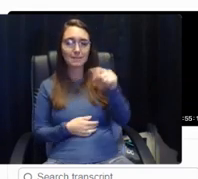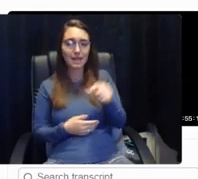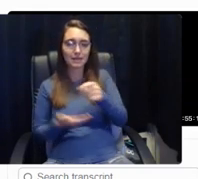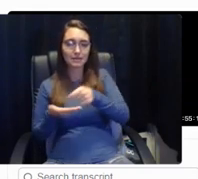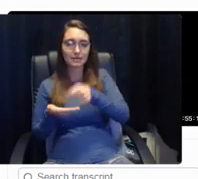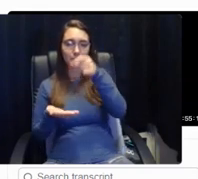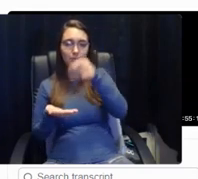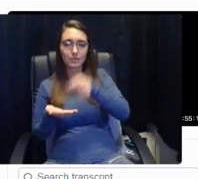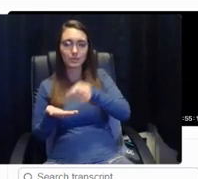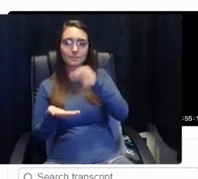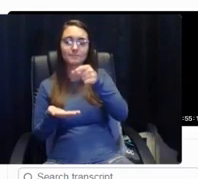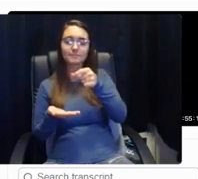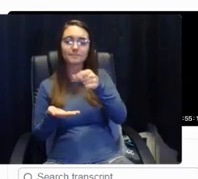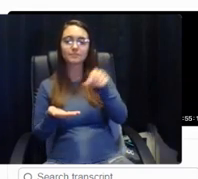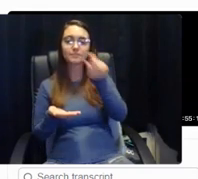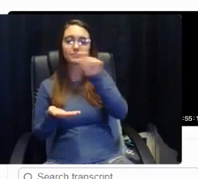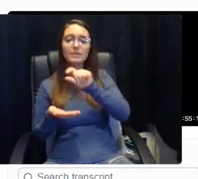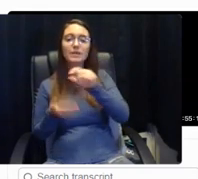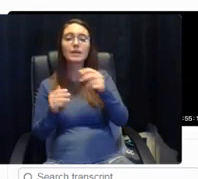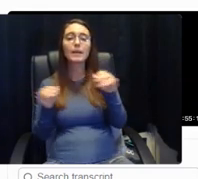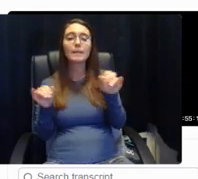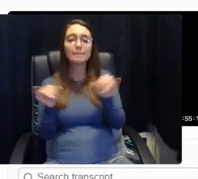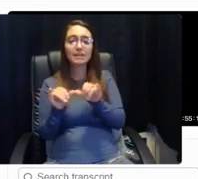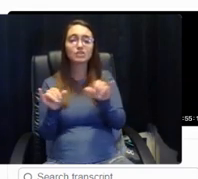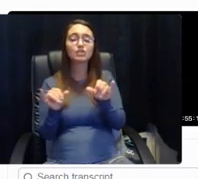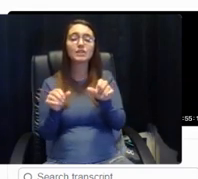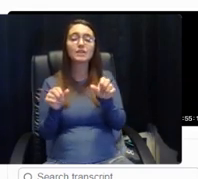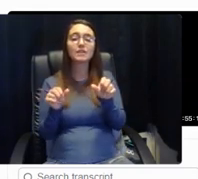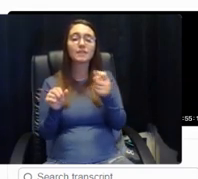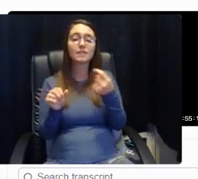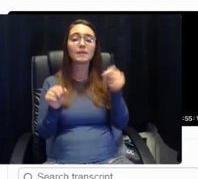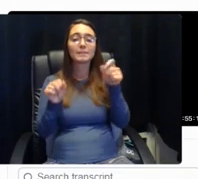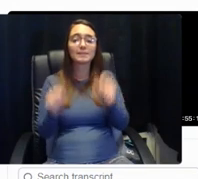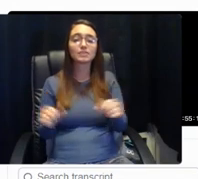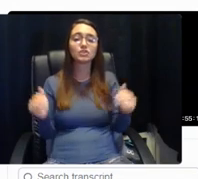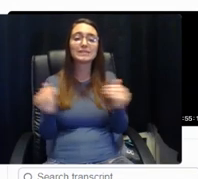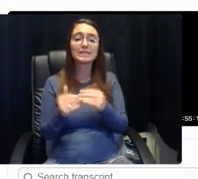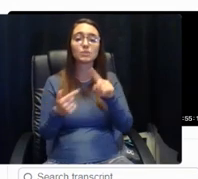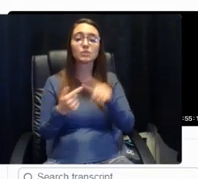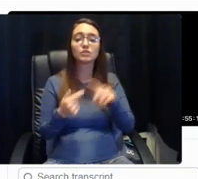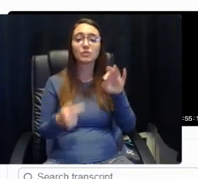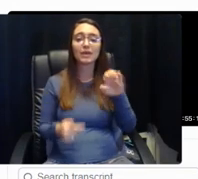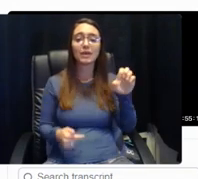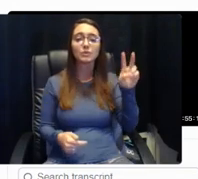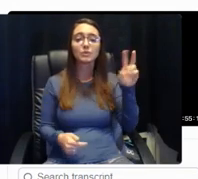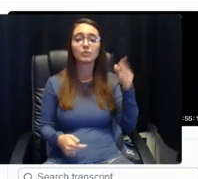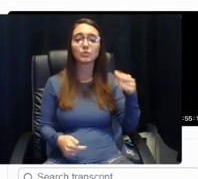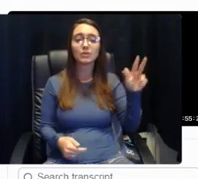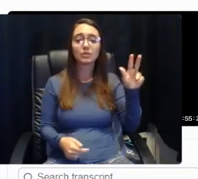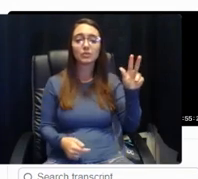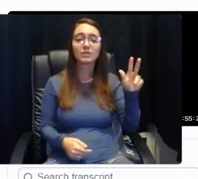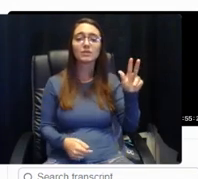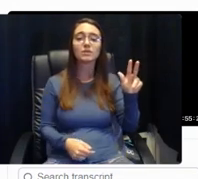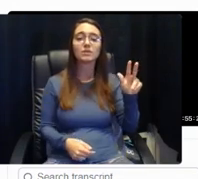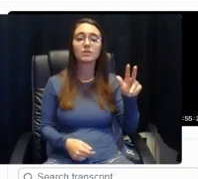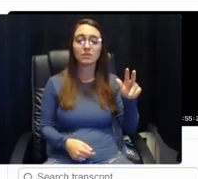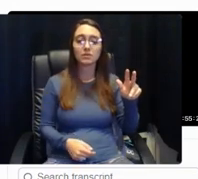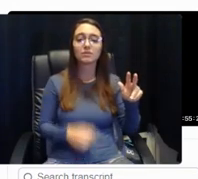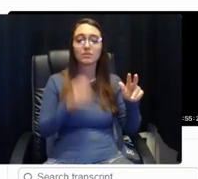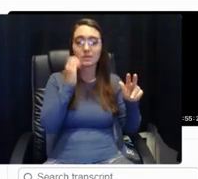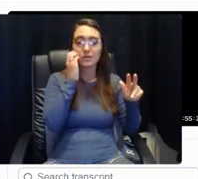surface is measuring the potential equal to the iron 2, iron 3 redox coupled potential showing